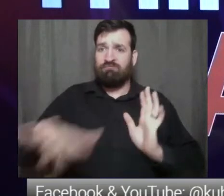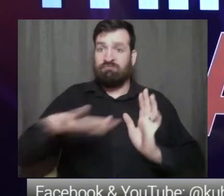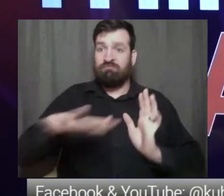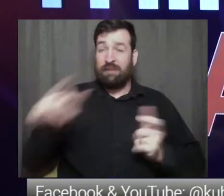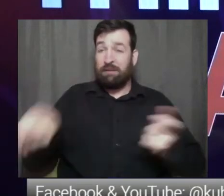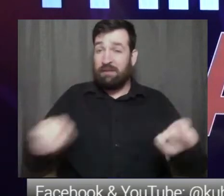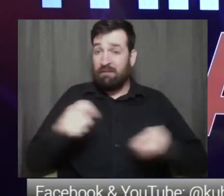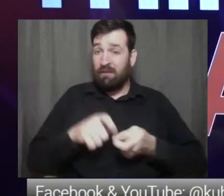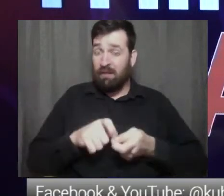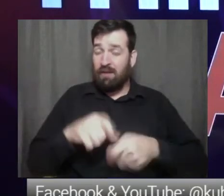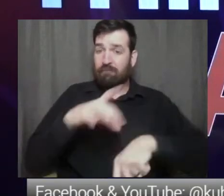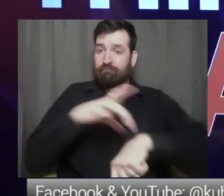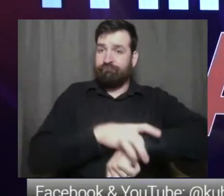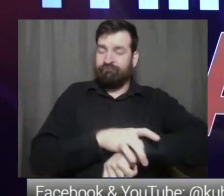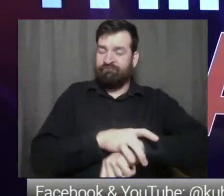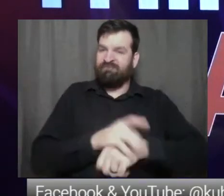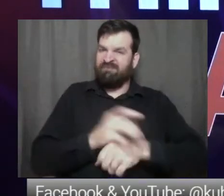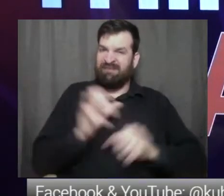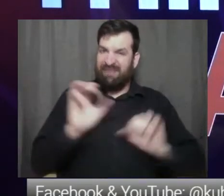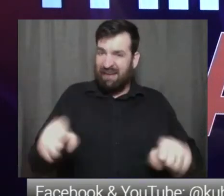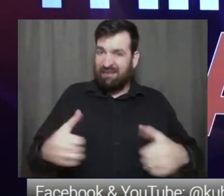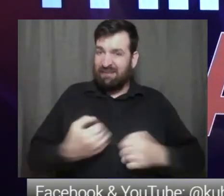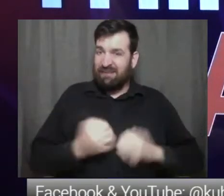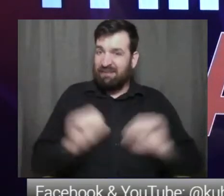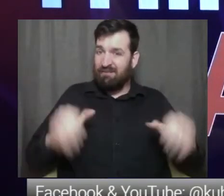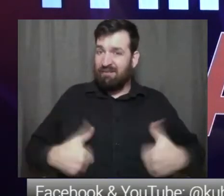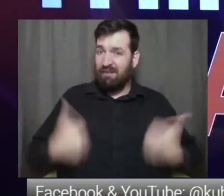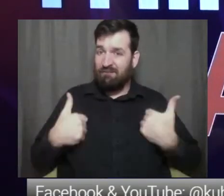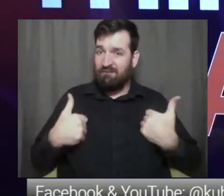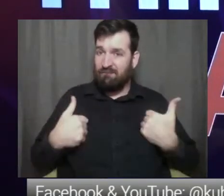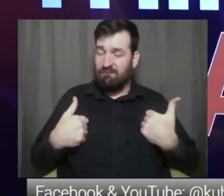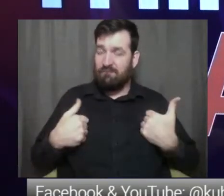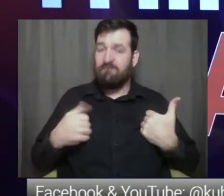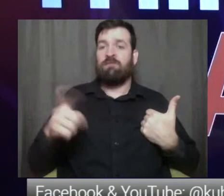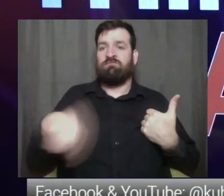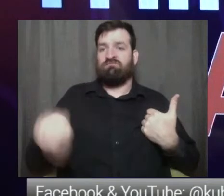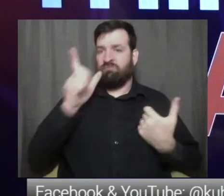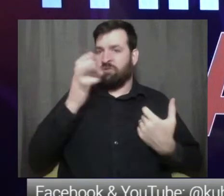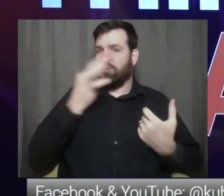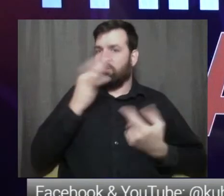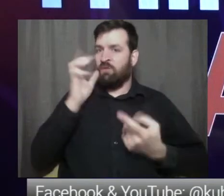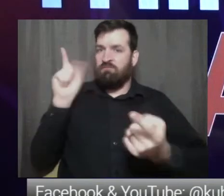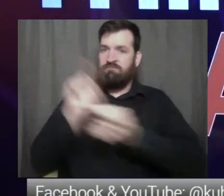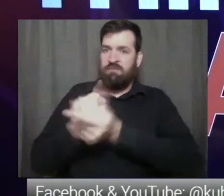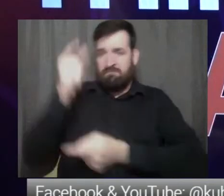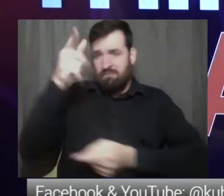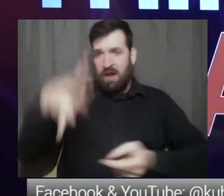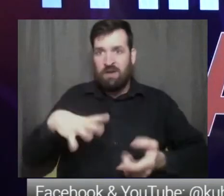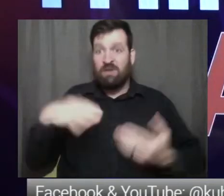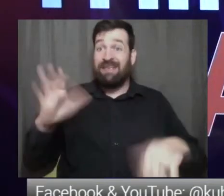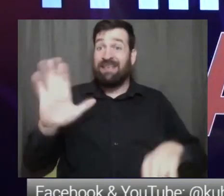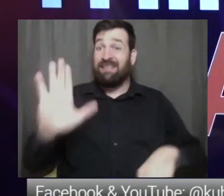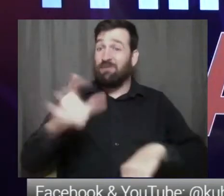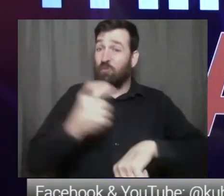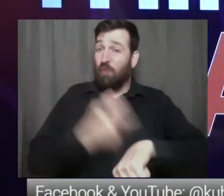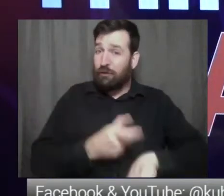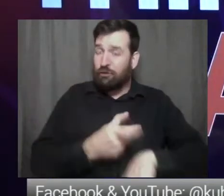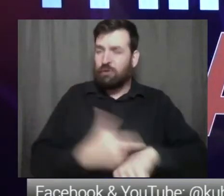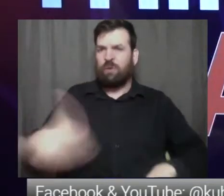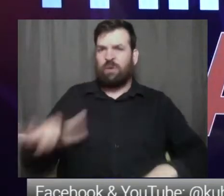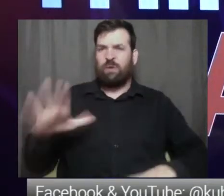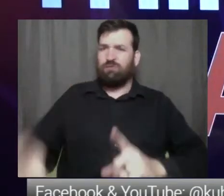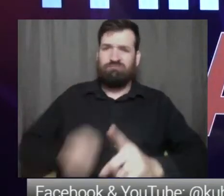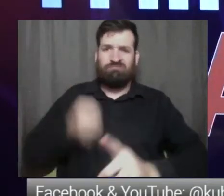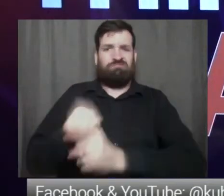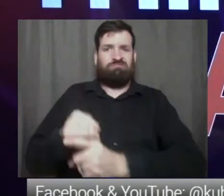wearable life-saving technology. And you're about to meet a man whose watch had a huge impact on how doctors treated a life-threatening heart